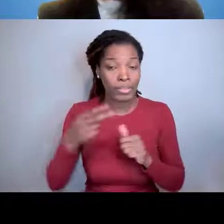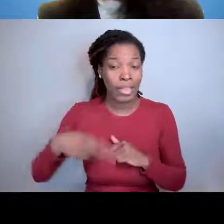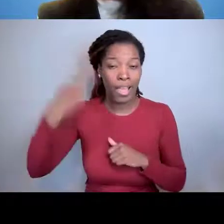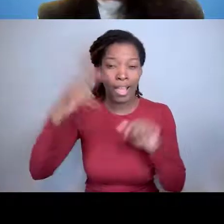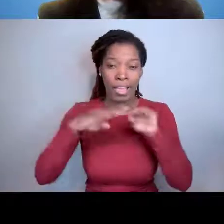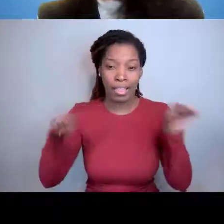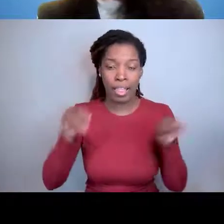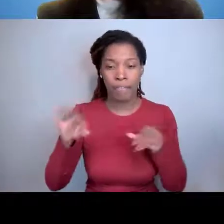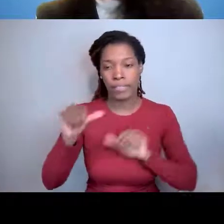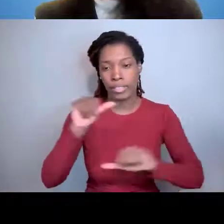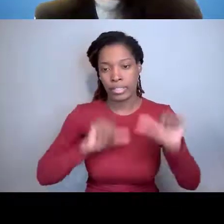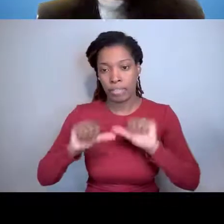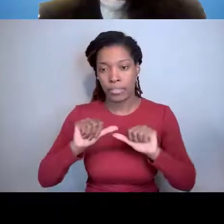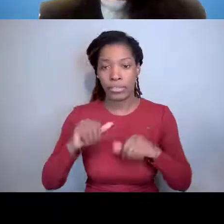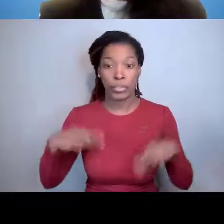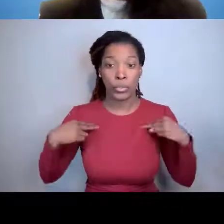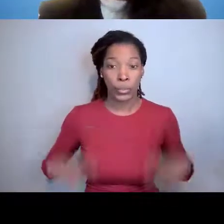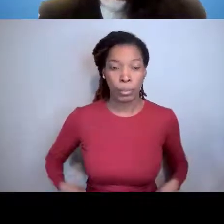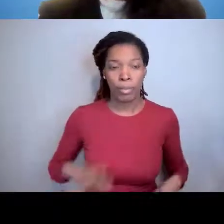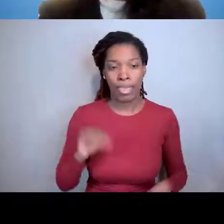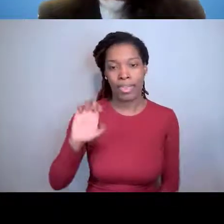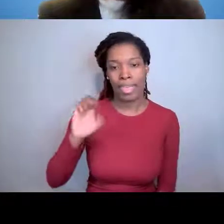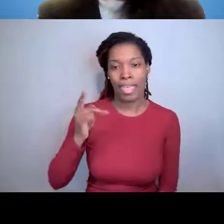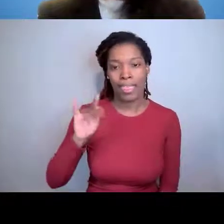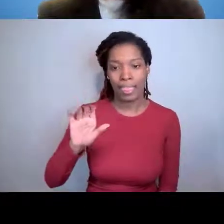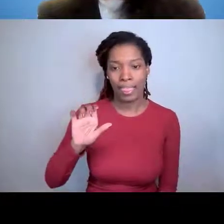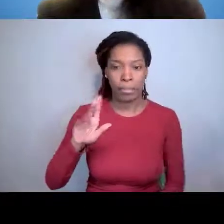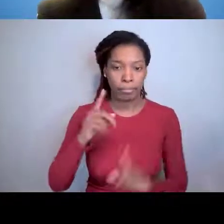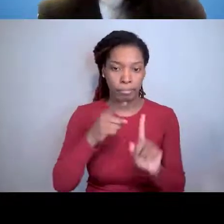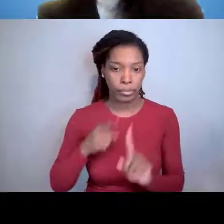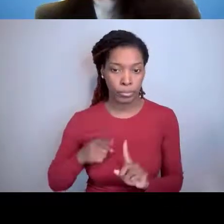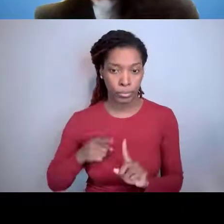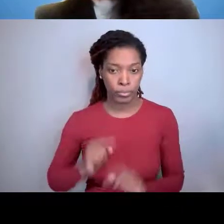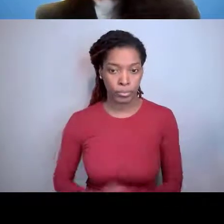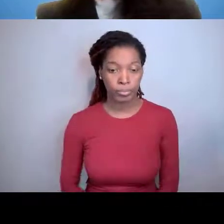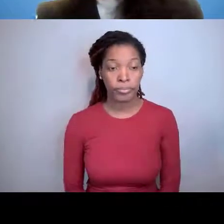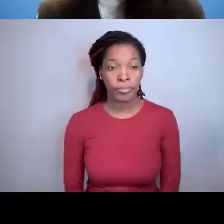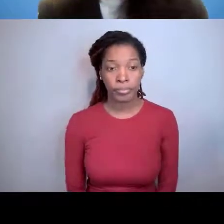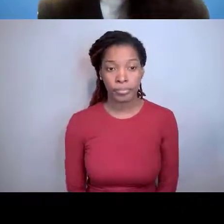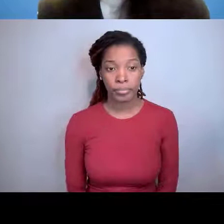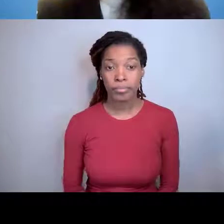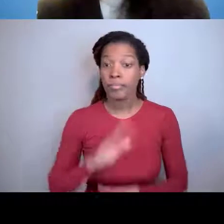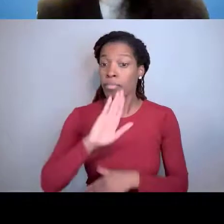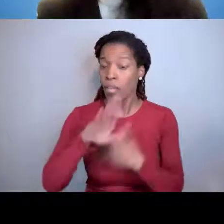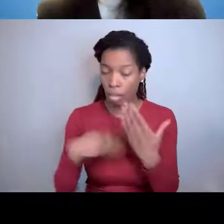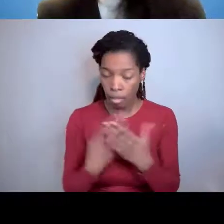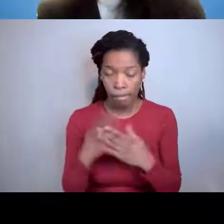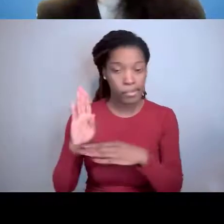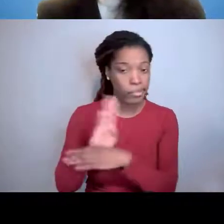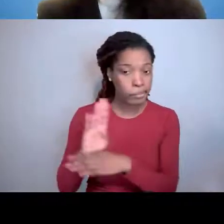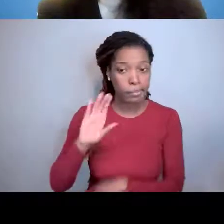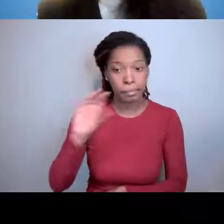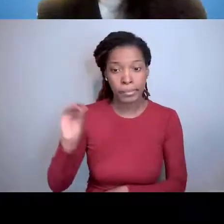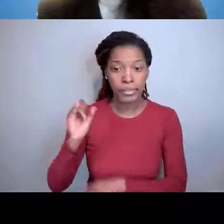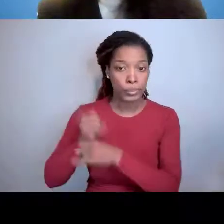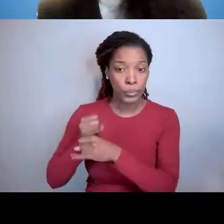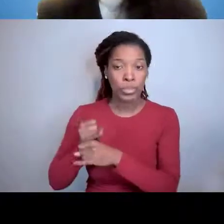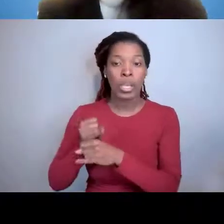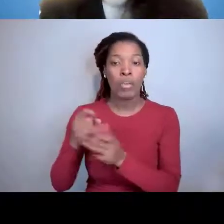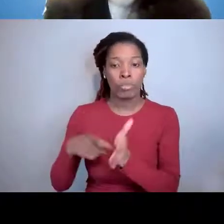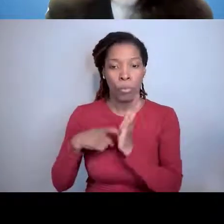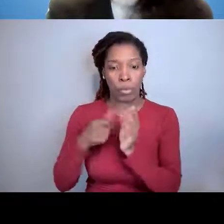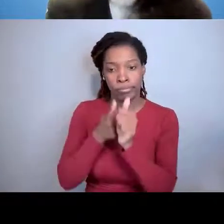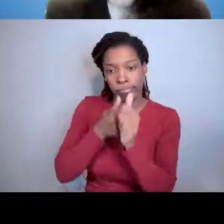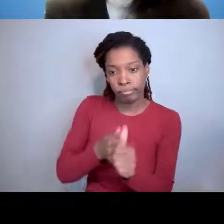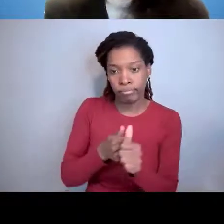scientific, humane, and ethical principles. All institutions are required to comply as applicable with